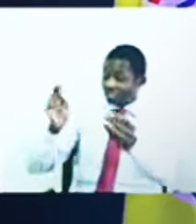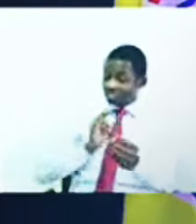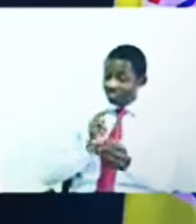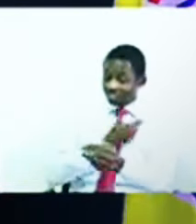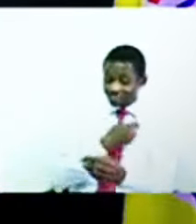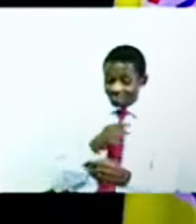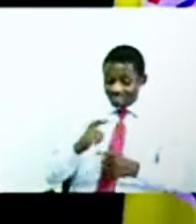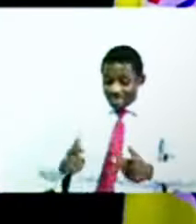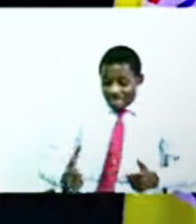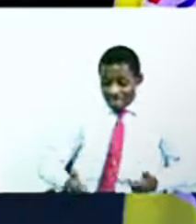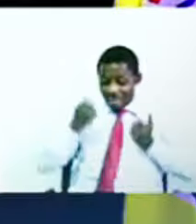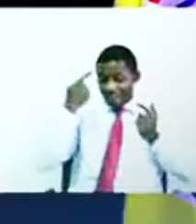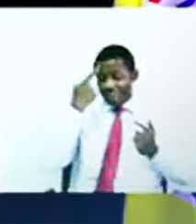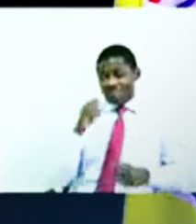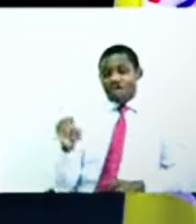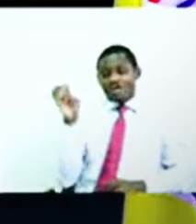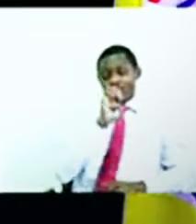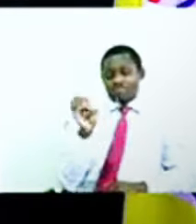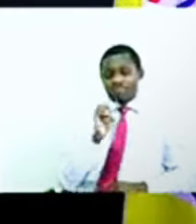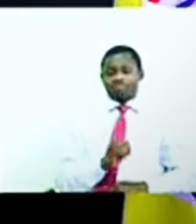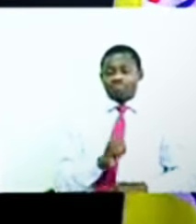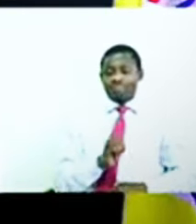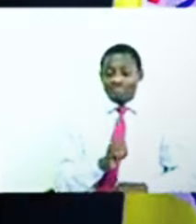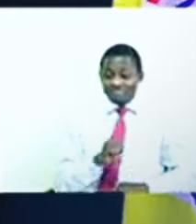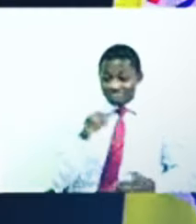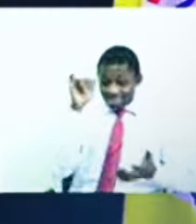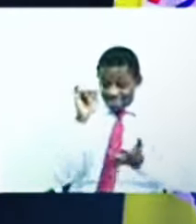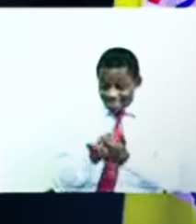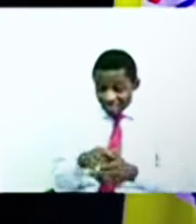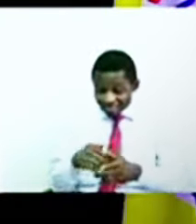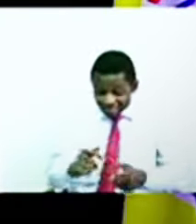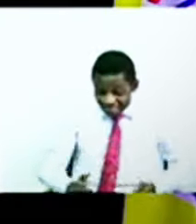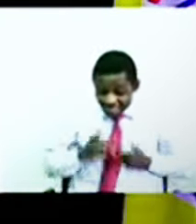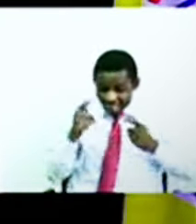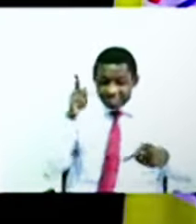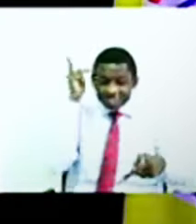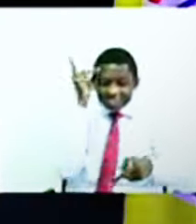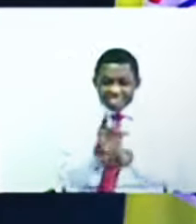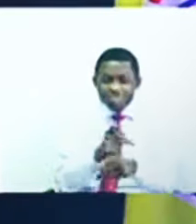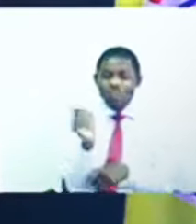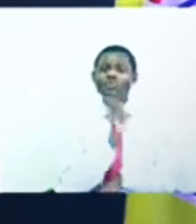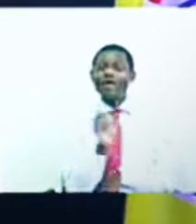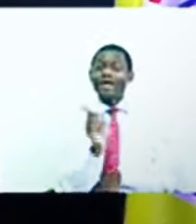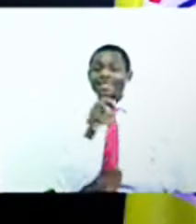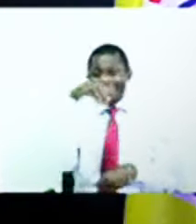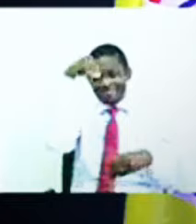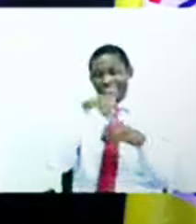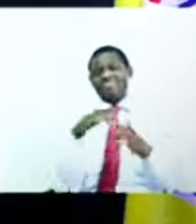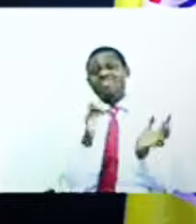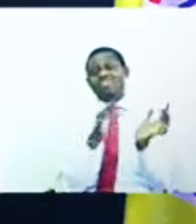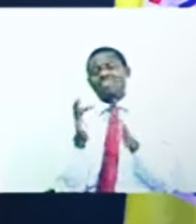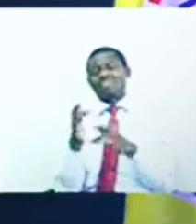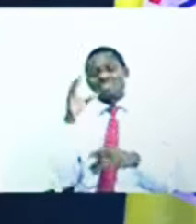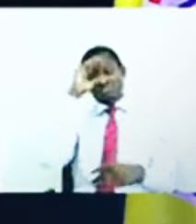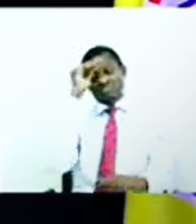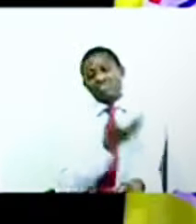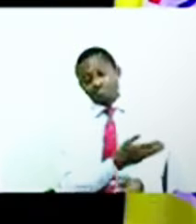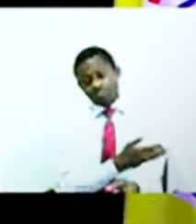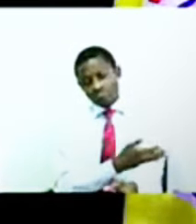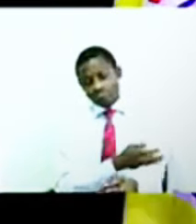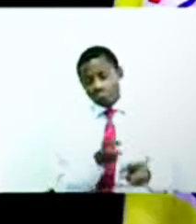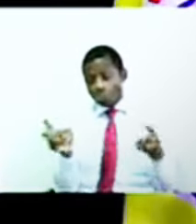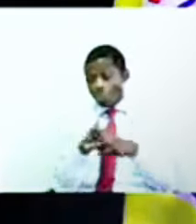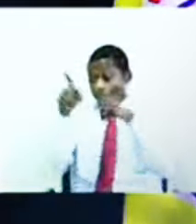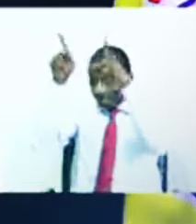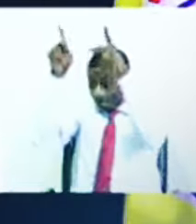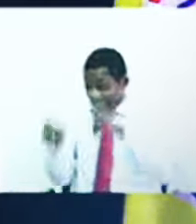Na sam kwan ewanibano. Whoever has the son has life. Na obi piara owa obano. Whoever does not have the son. Na the only